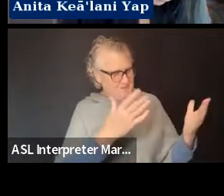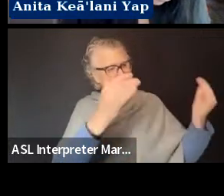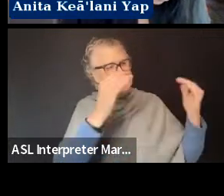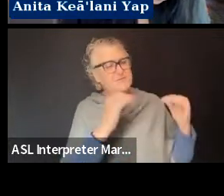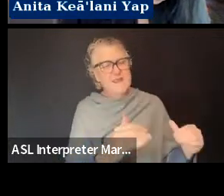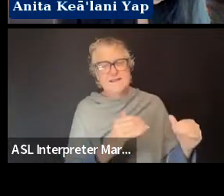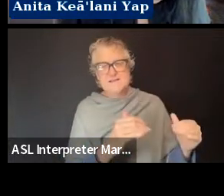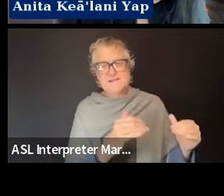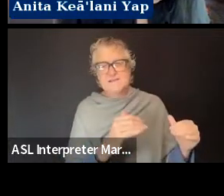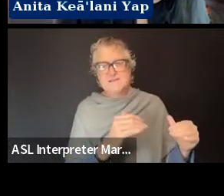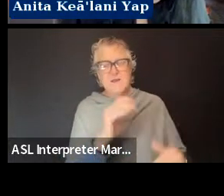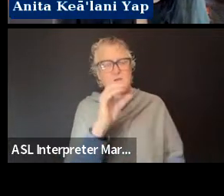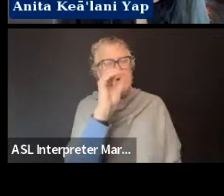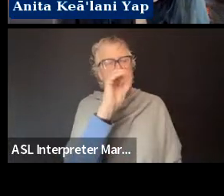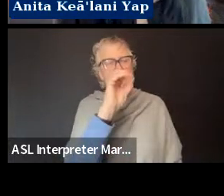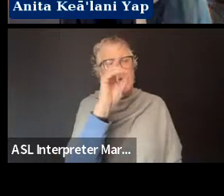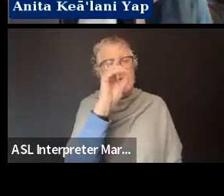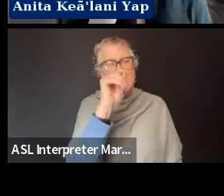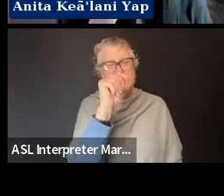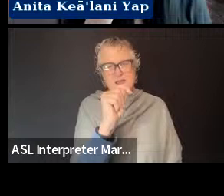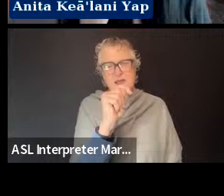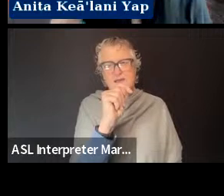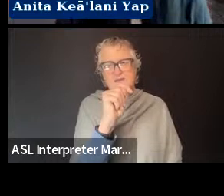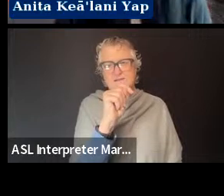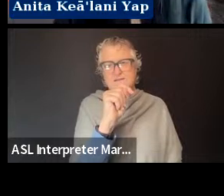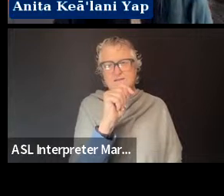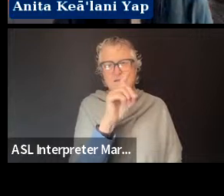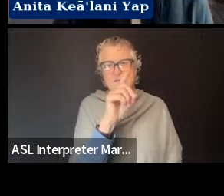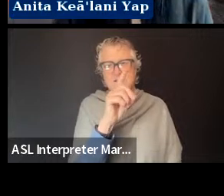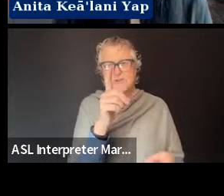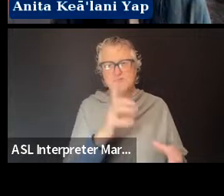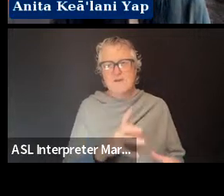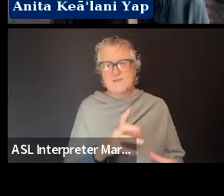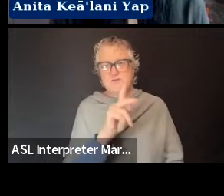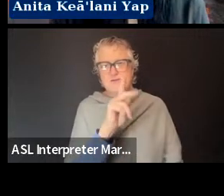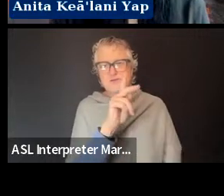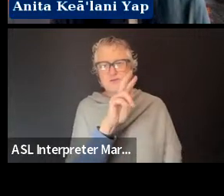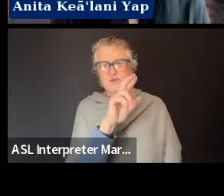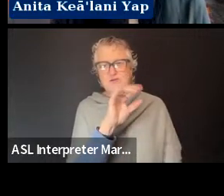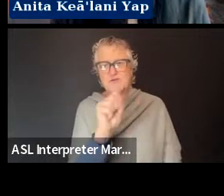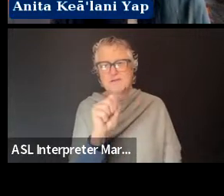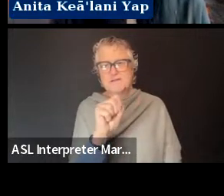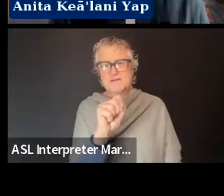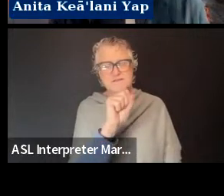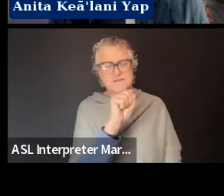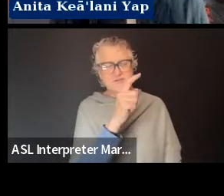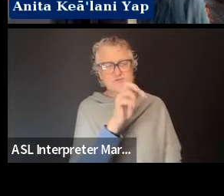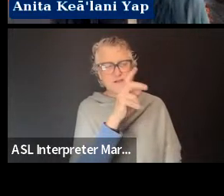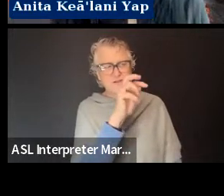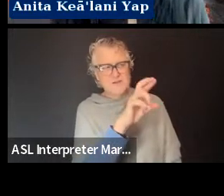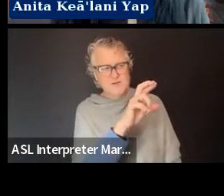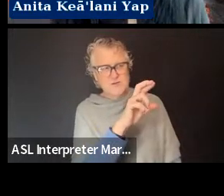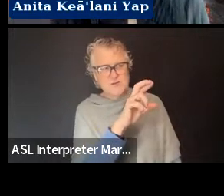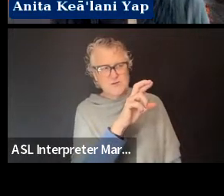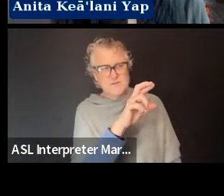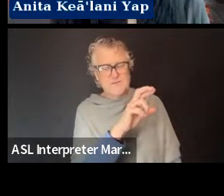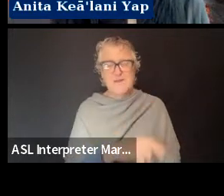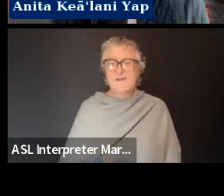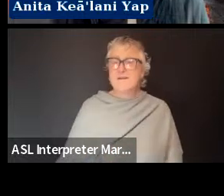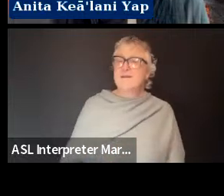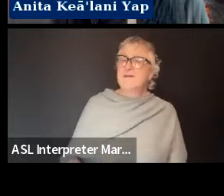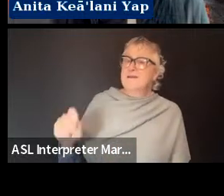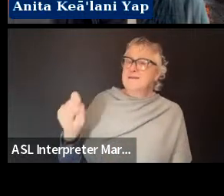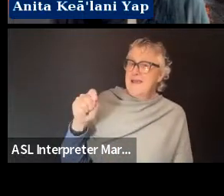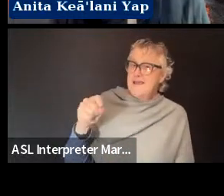Good morning, everybody. It's nice to see folks. And I just wanted to add one thing, which is a congratulations to all of our